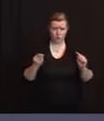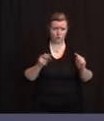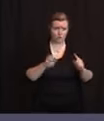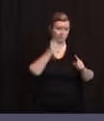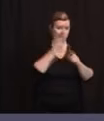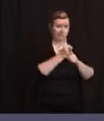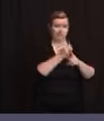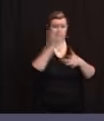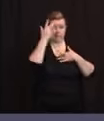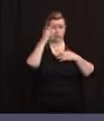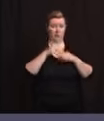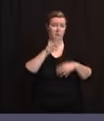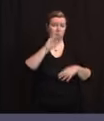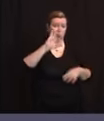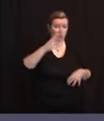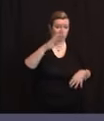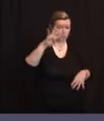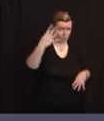4th. And,